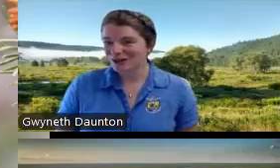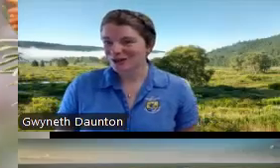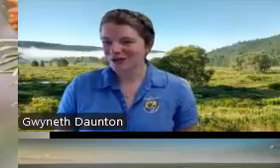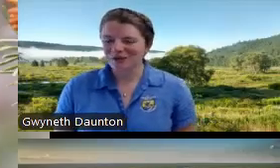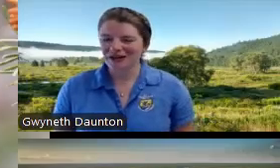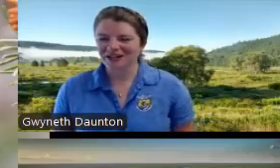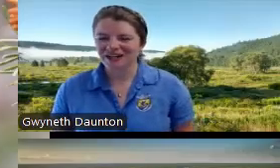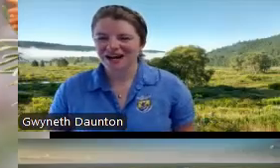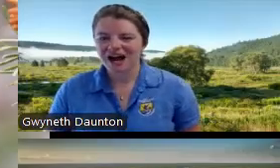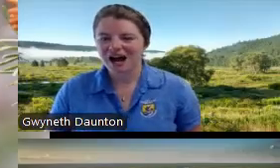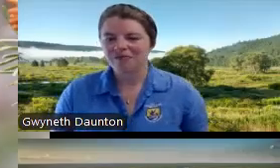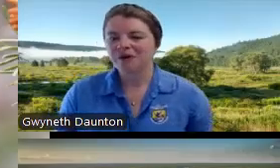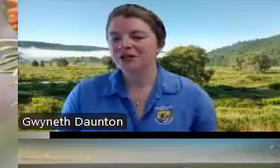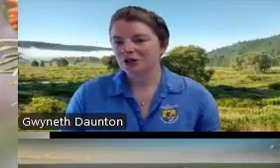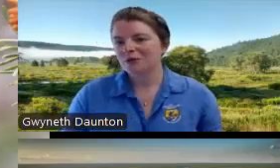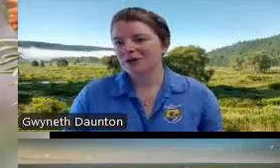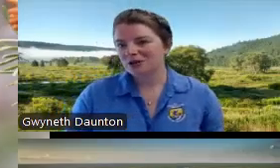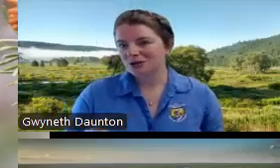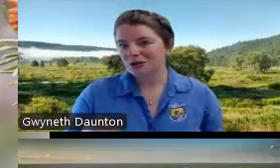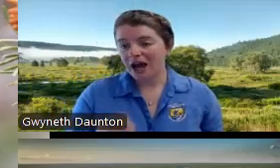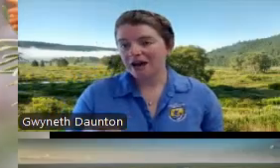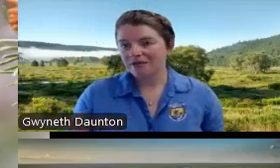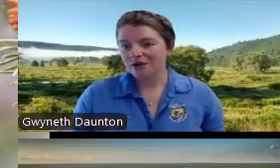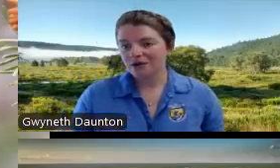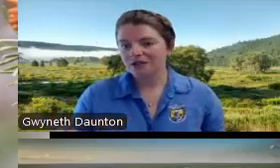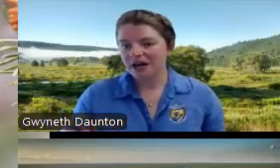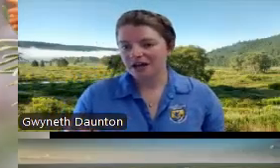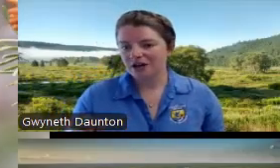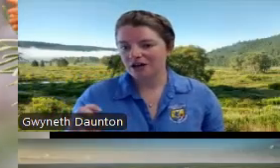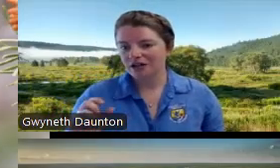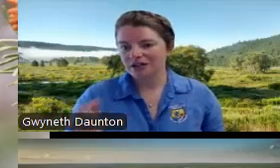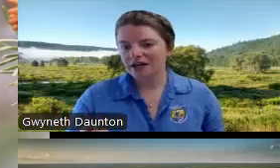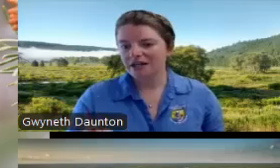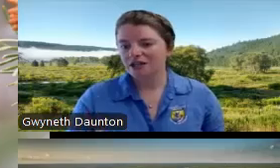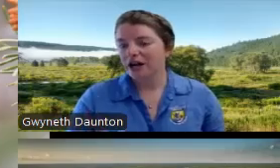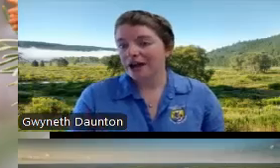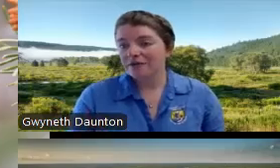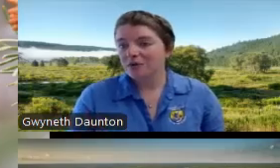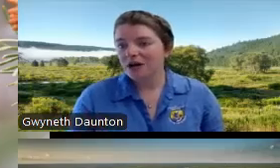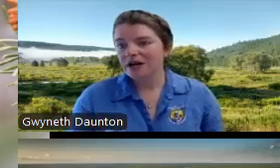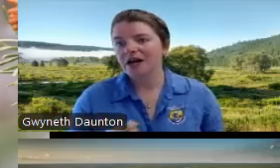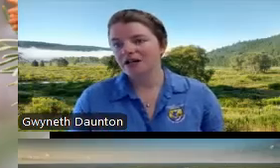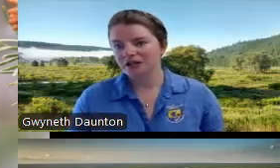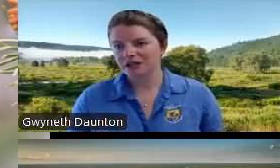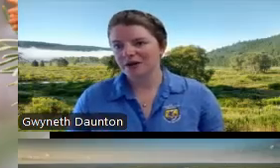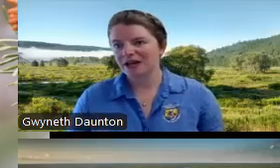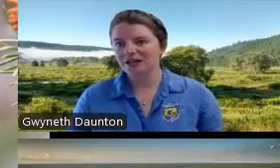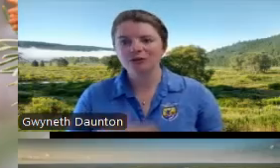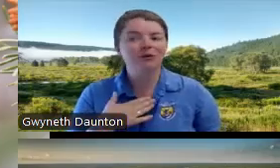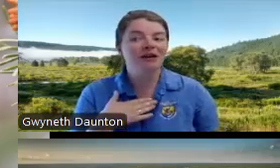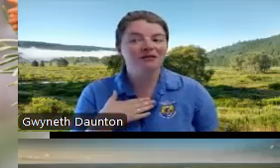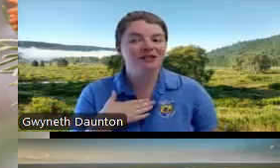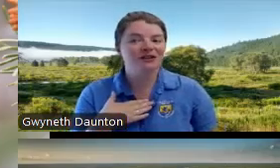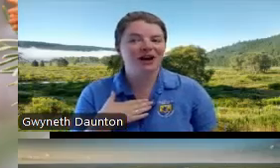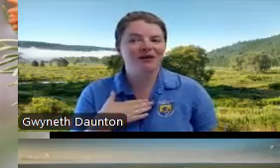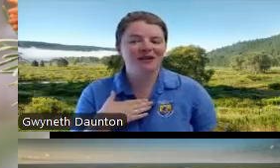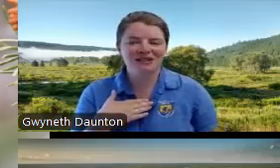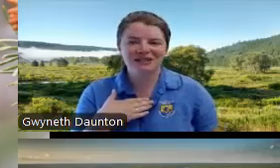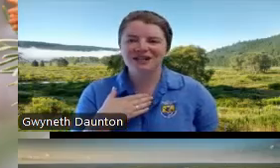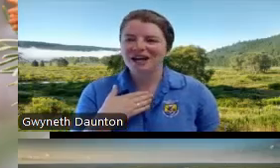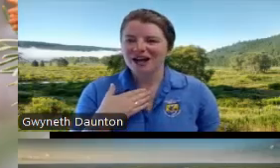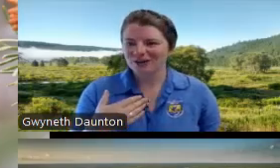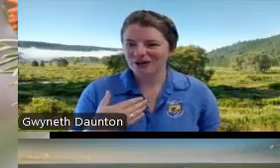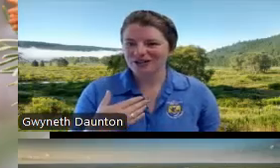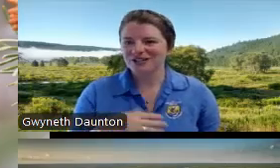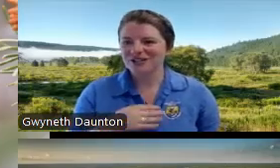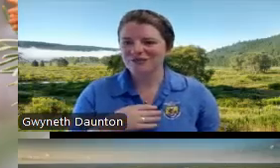to them at the end of the webinar. Make sure when you chat, folks, that your setting is on everyone and not just the panelists. We would love to see your